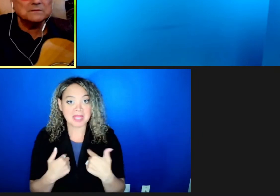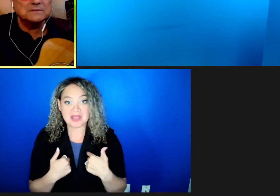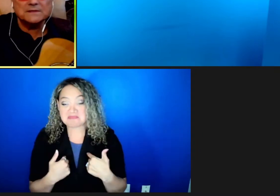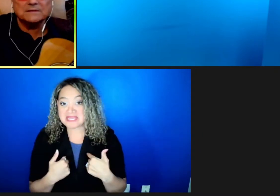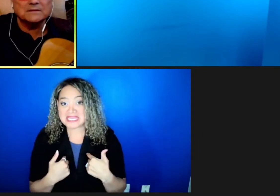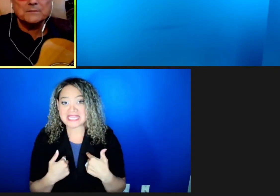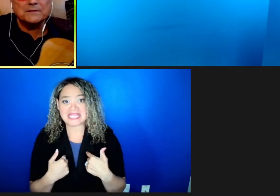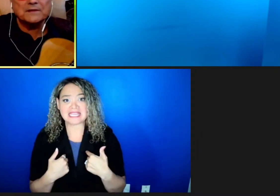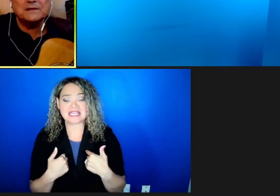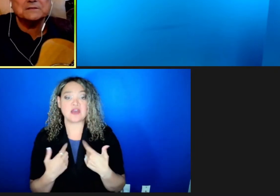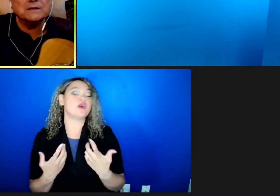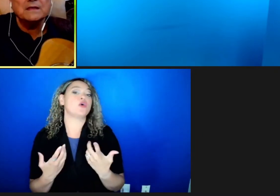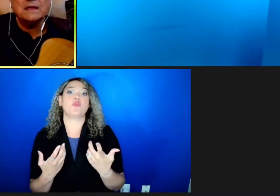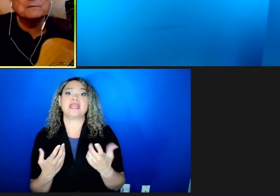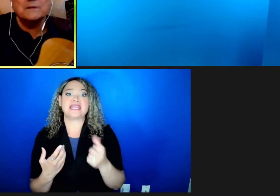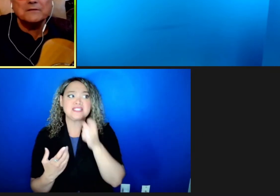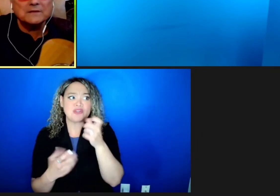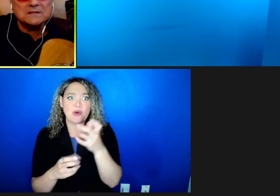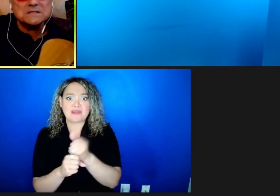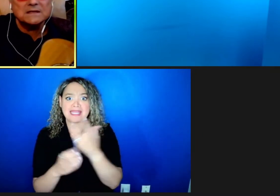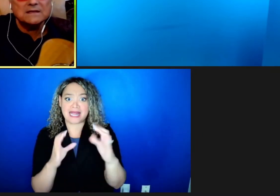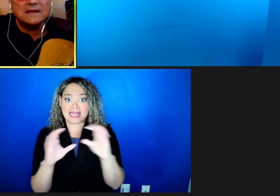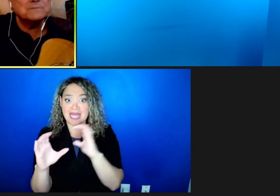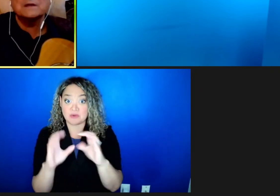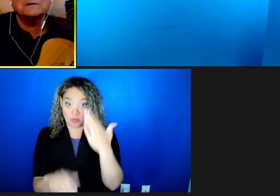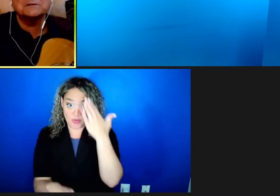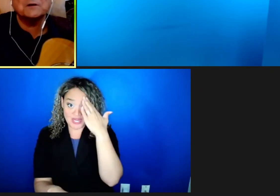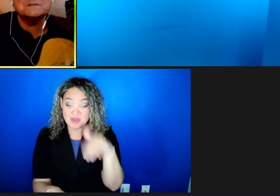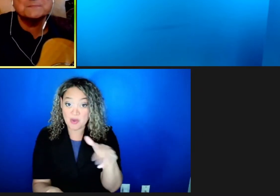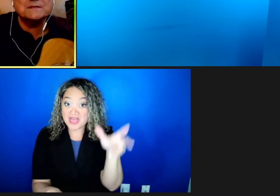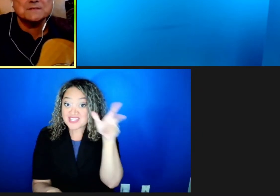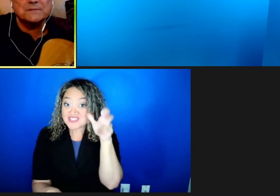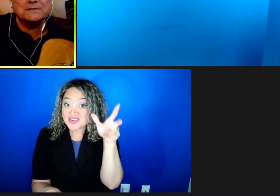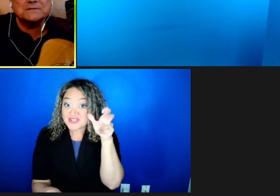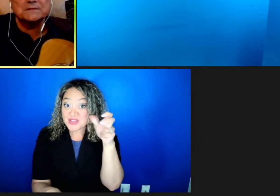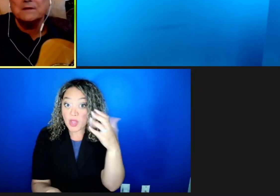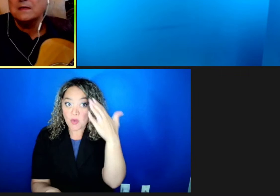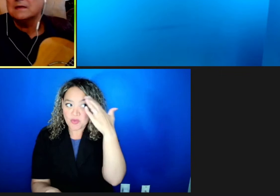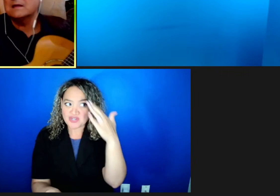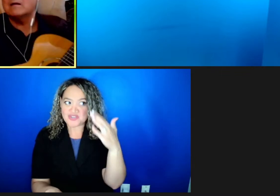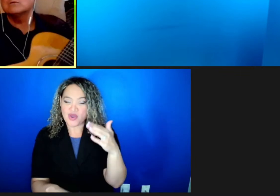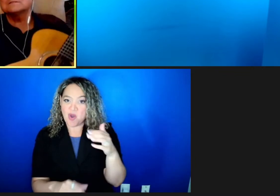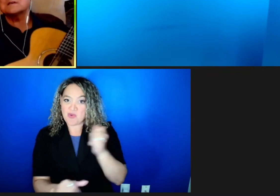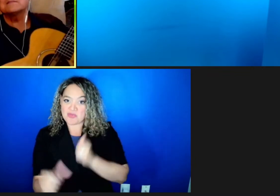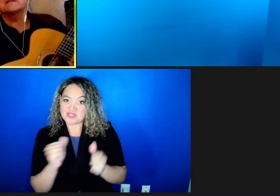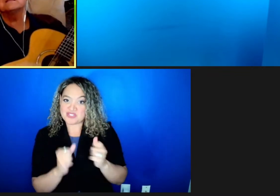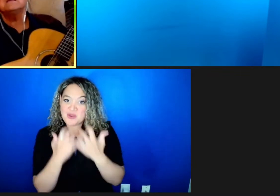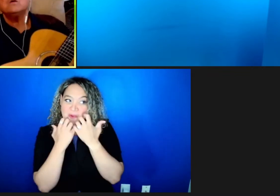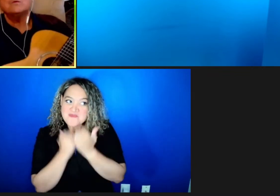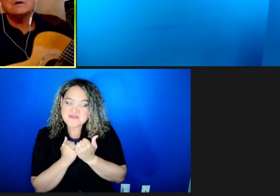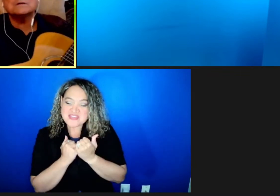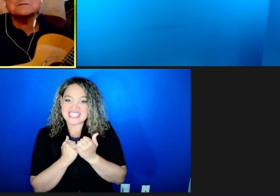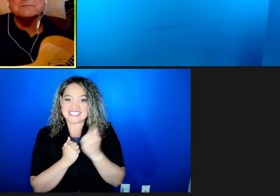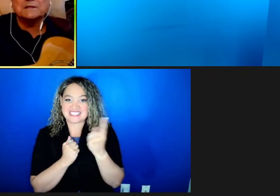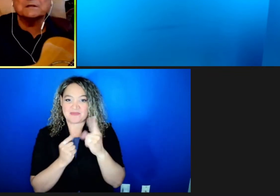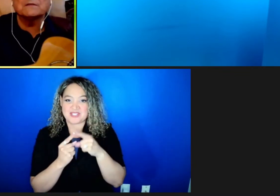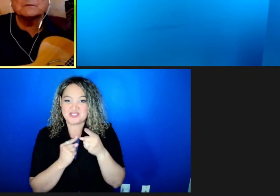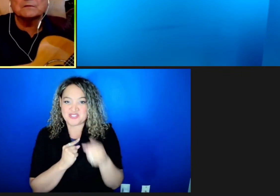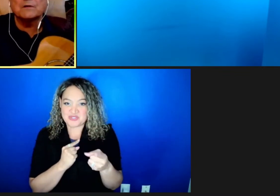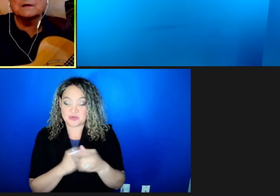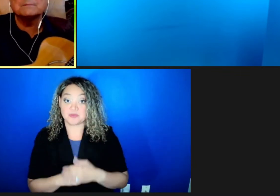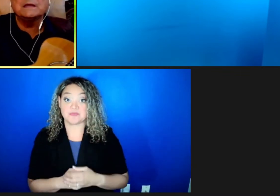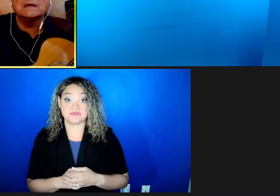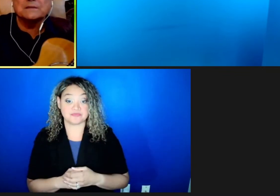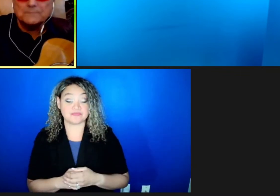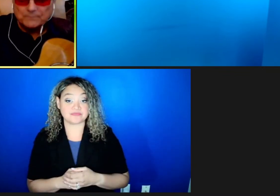get so little communication. And we know you're listening, and we know the show must mean something to you. Now, I will say that we also mentioned that we